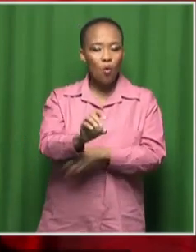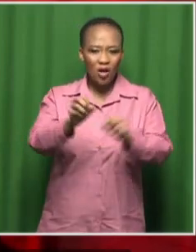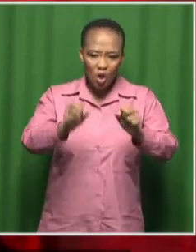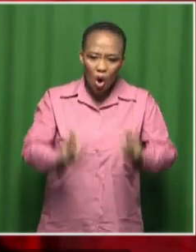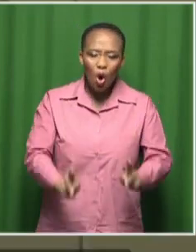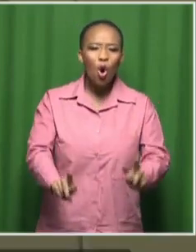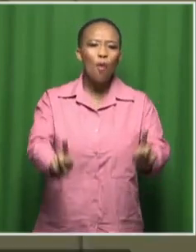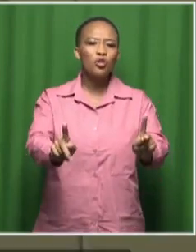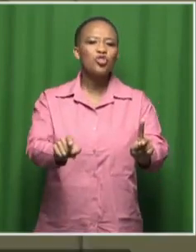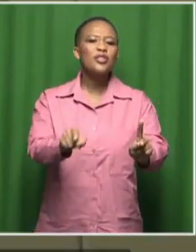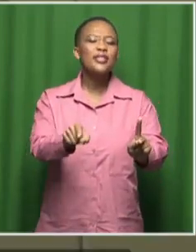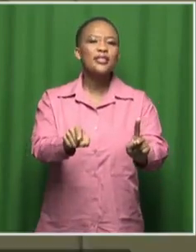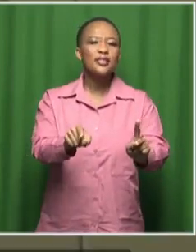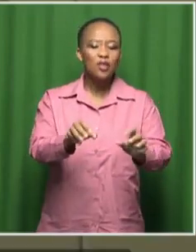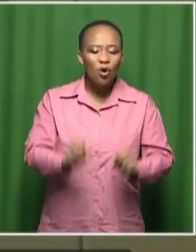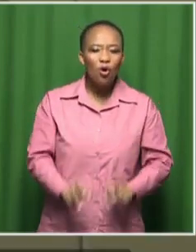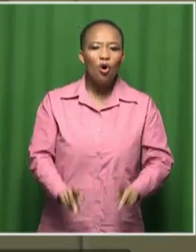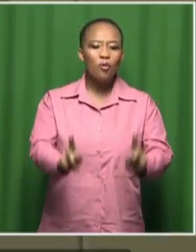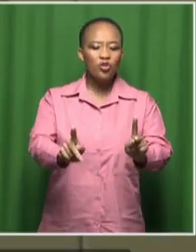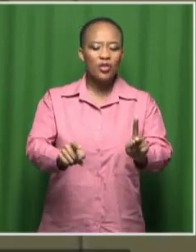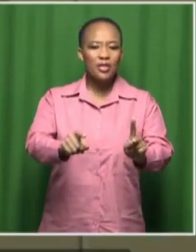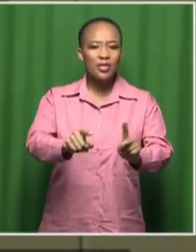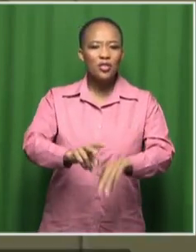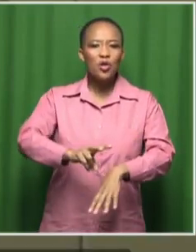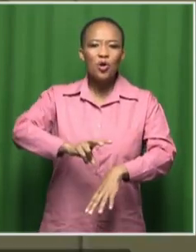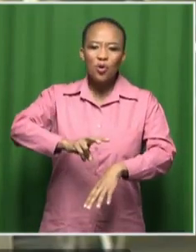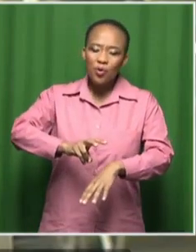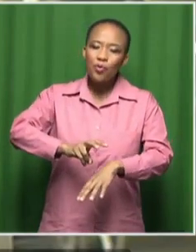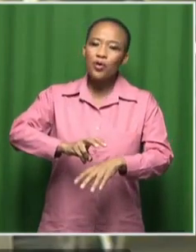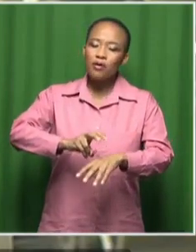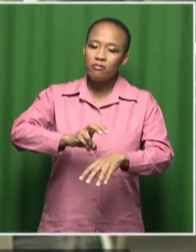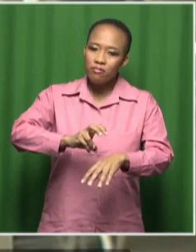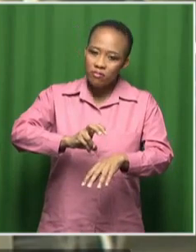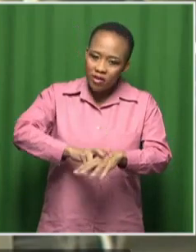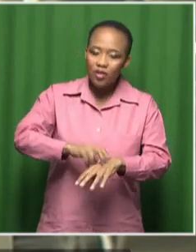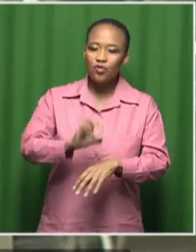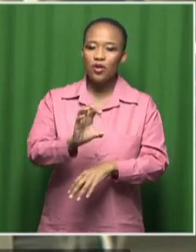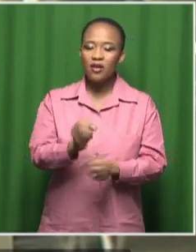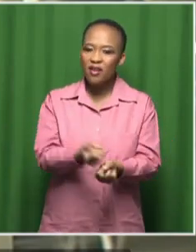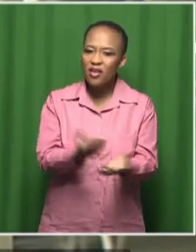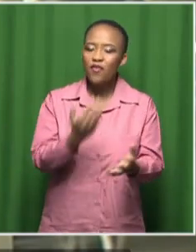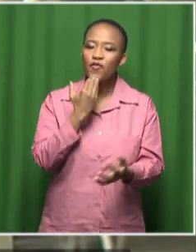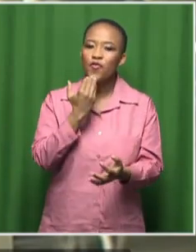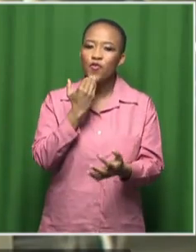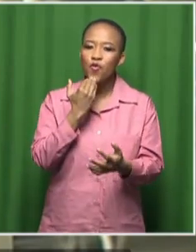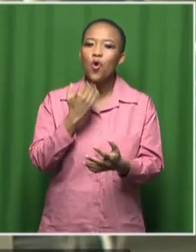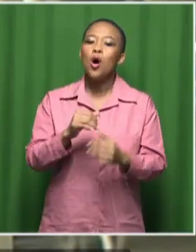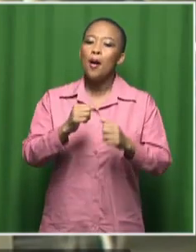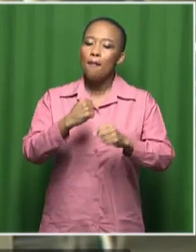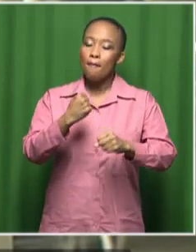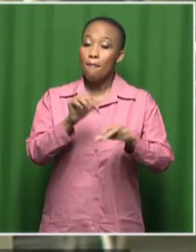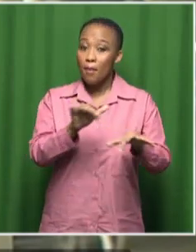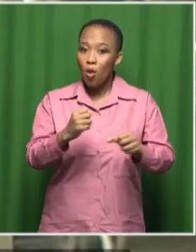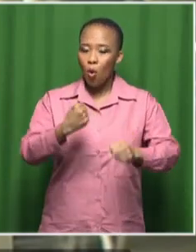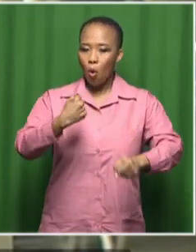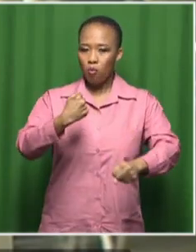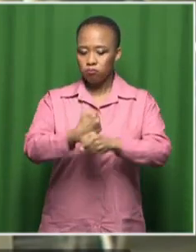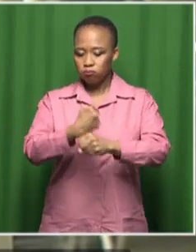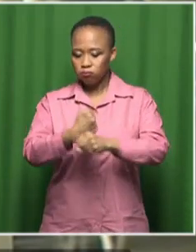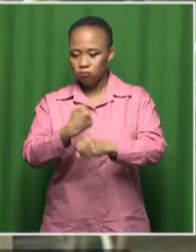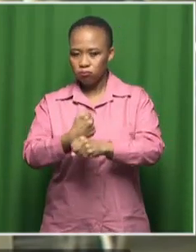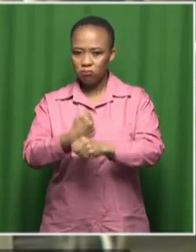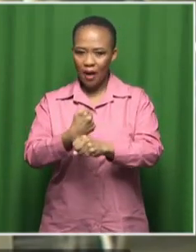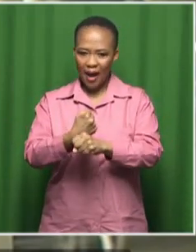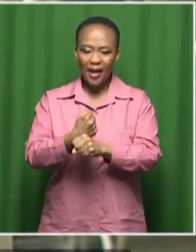offer incentives for manufacturers to enter the value chain to manufacture